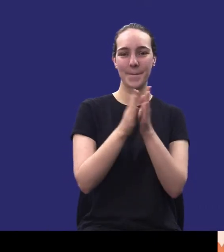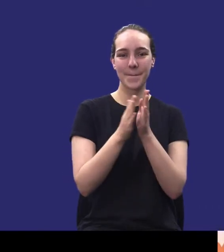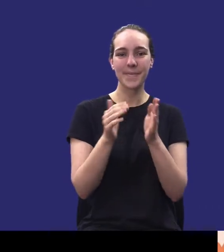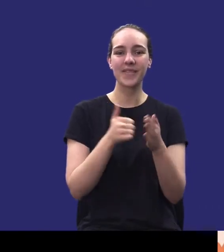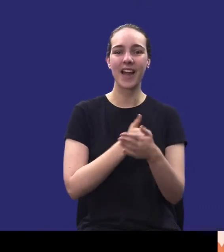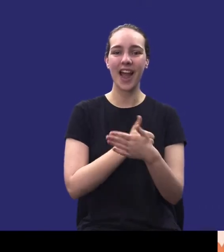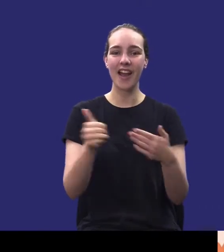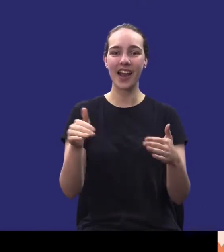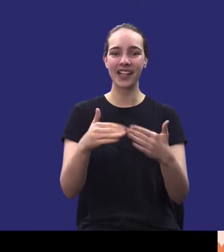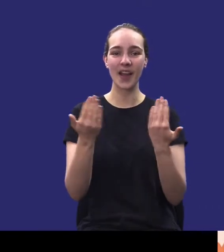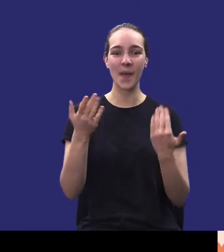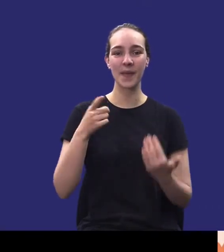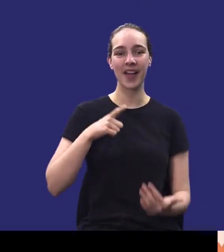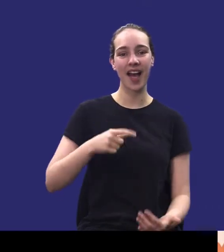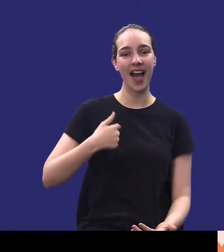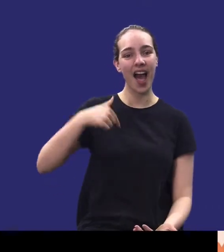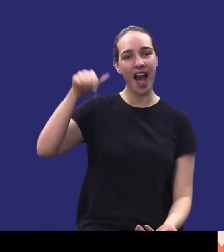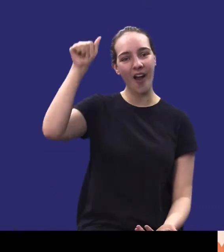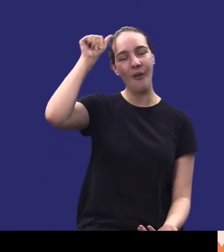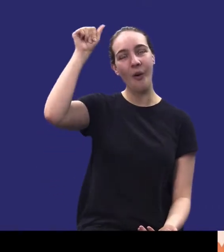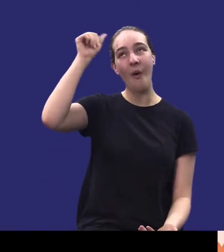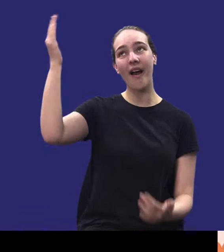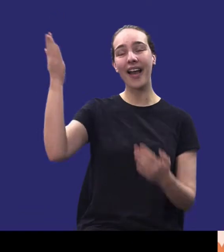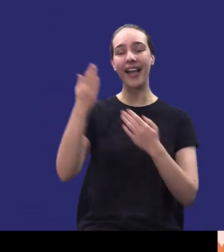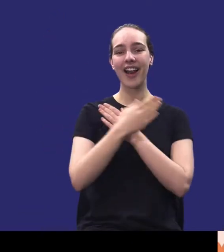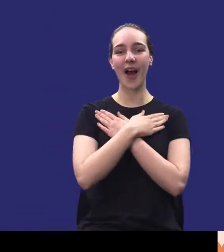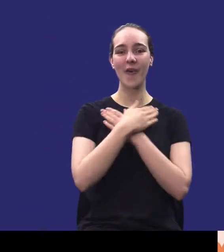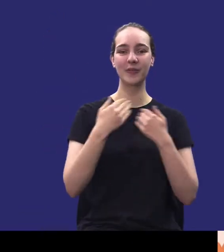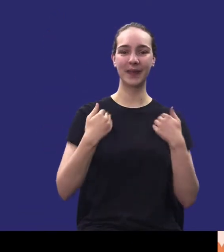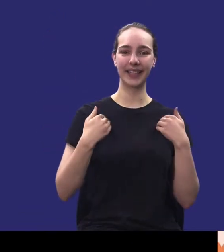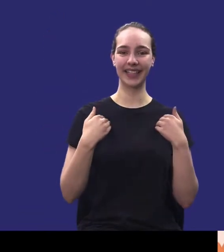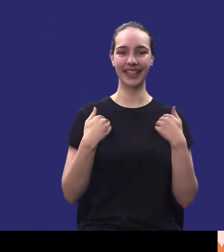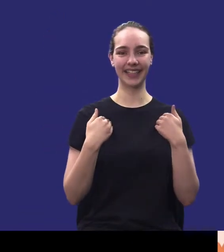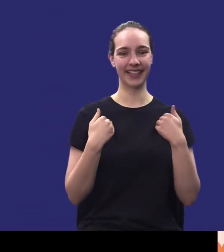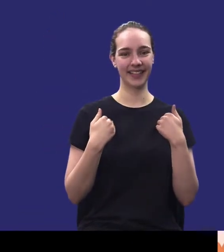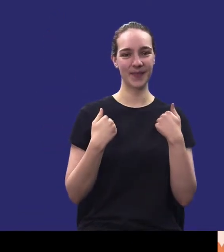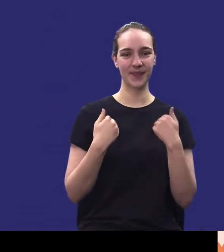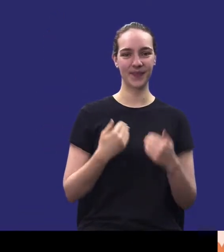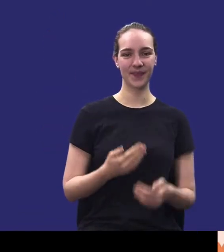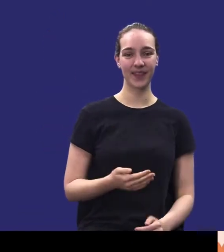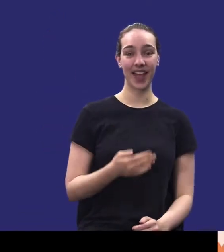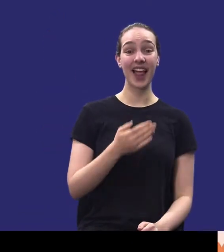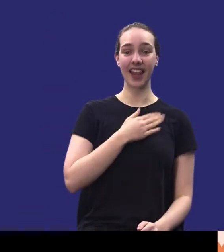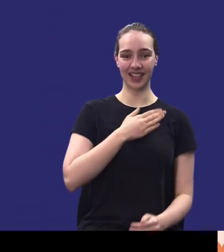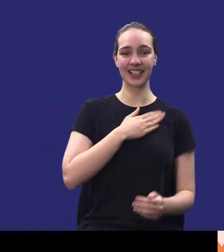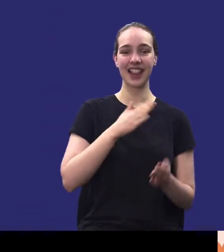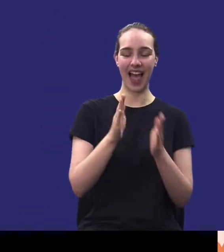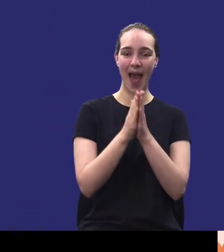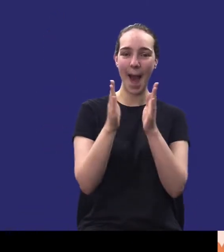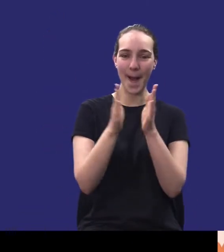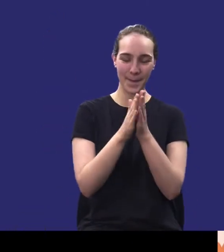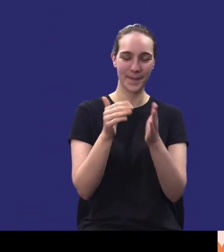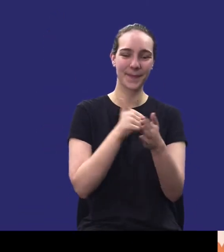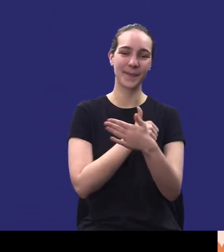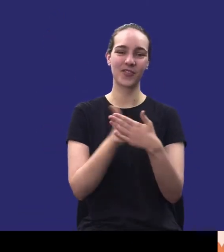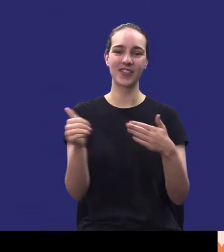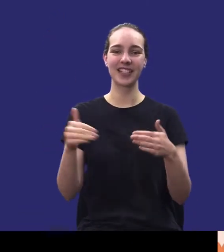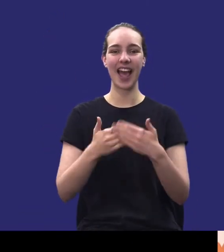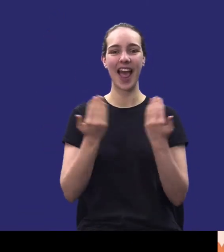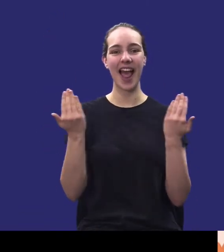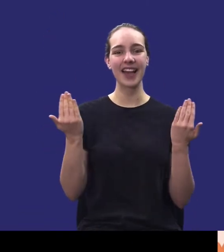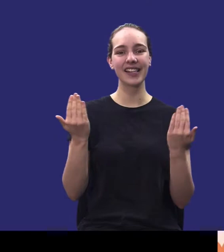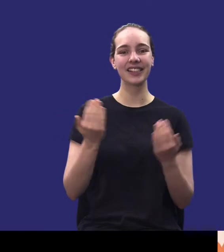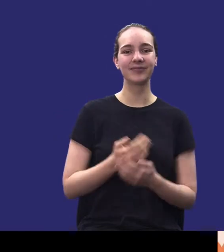clap every day because I know he loves me. I like to clap